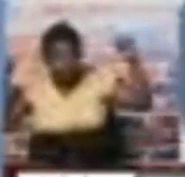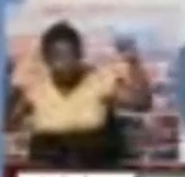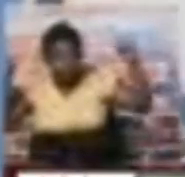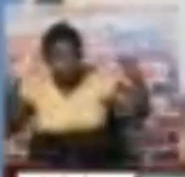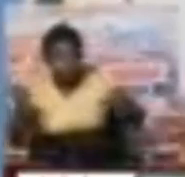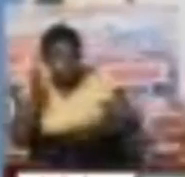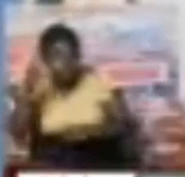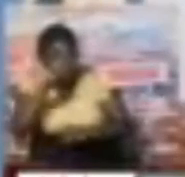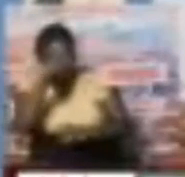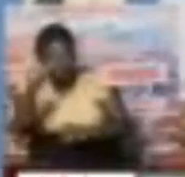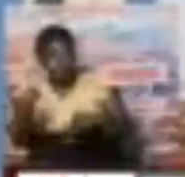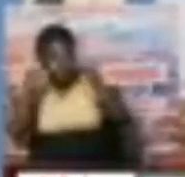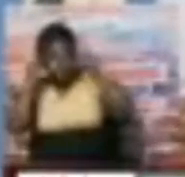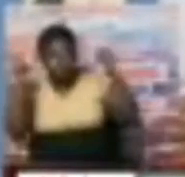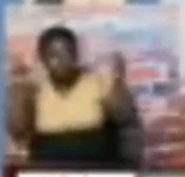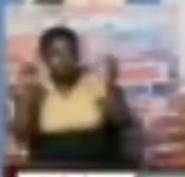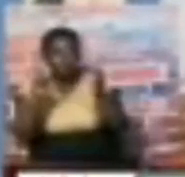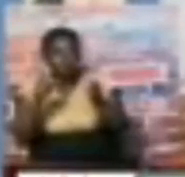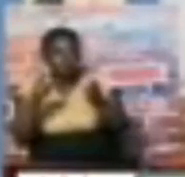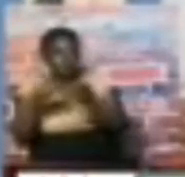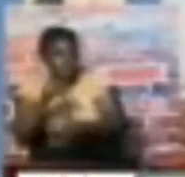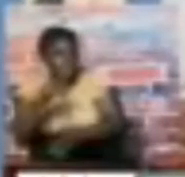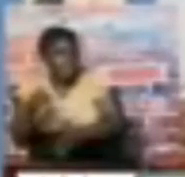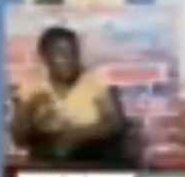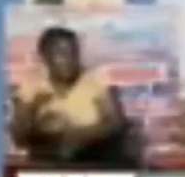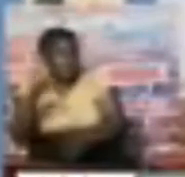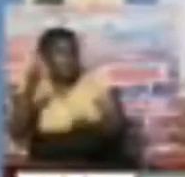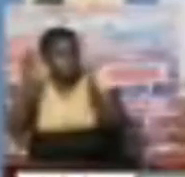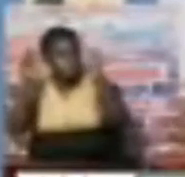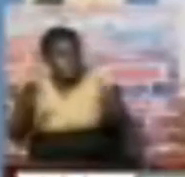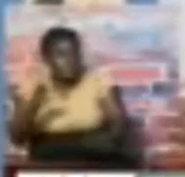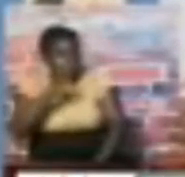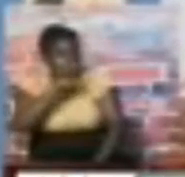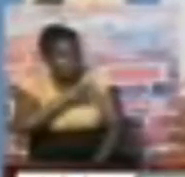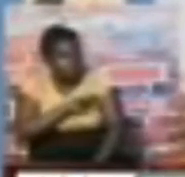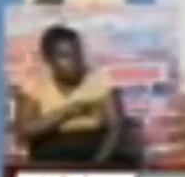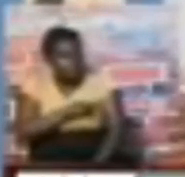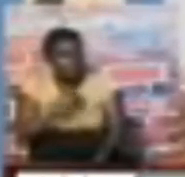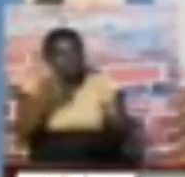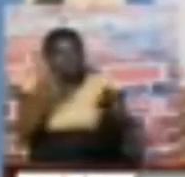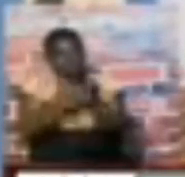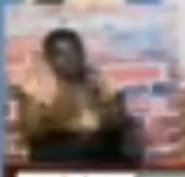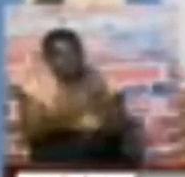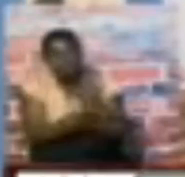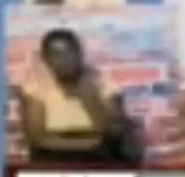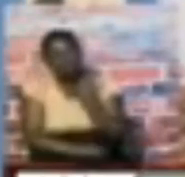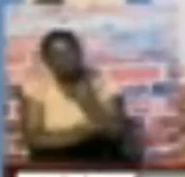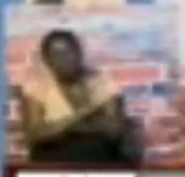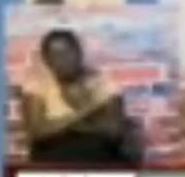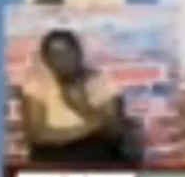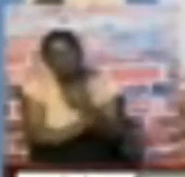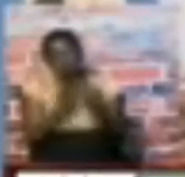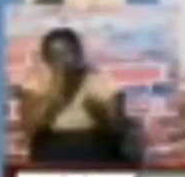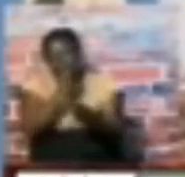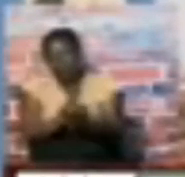I hear that other presidents get a lot of money, but I said no. Uganda is a poor country. I don't want to be part of